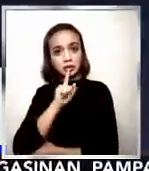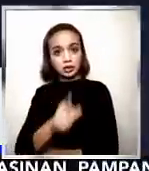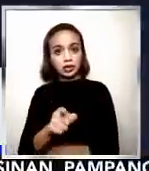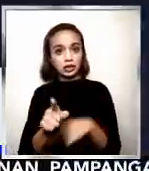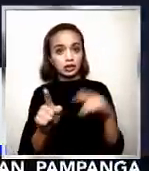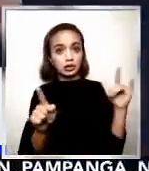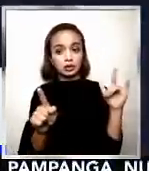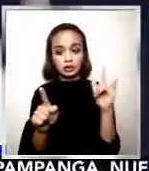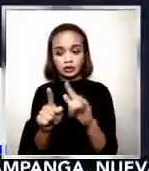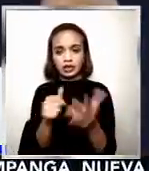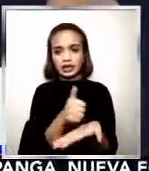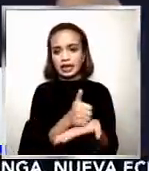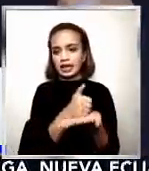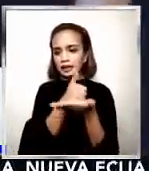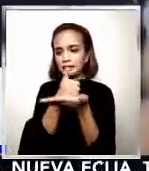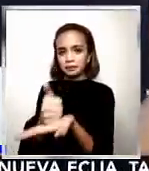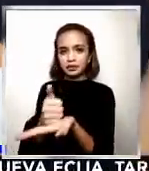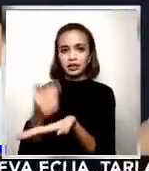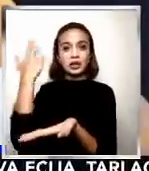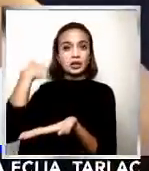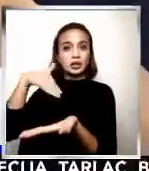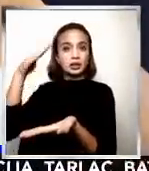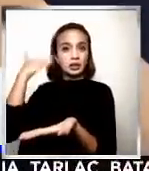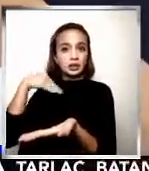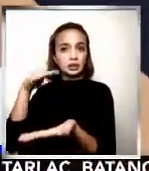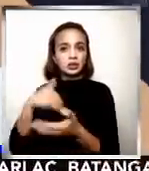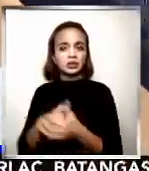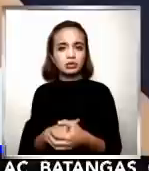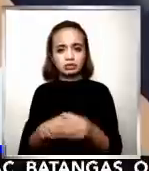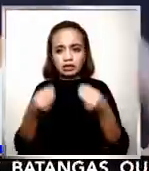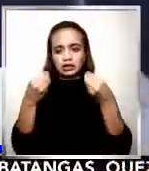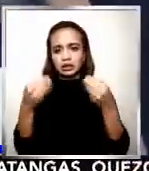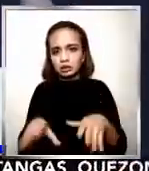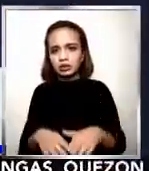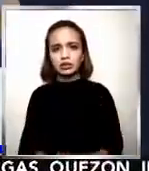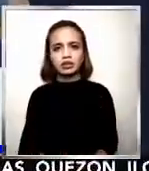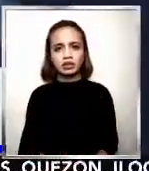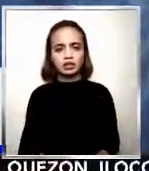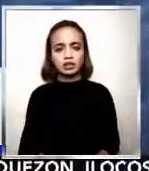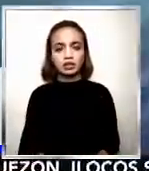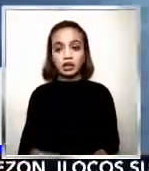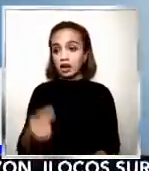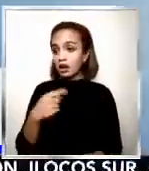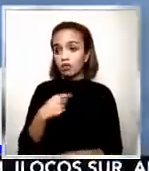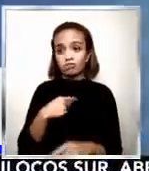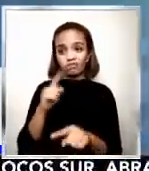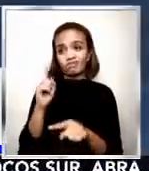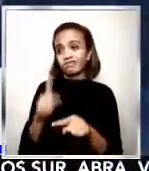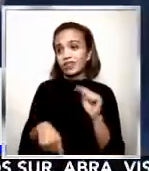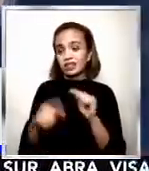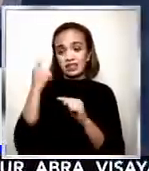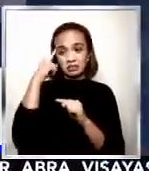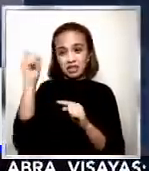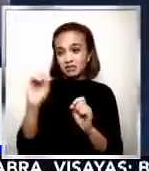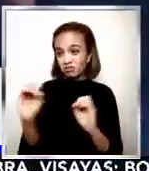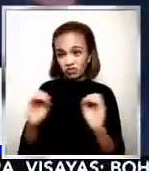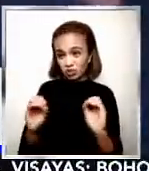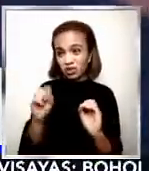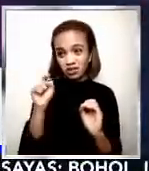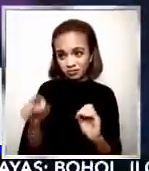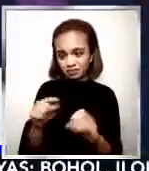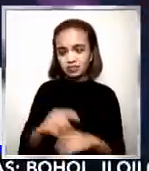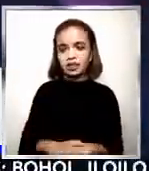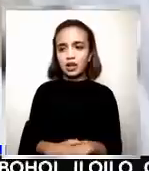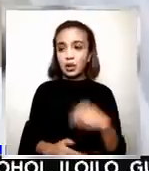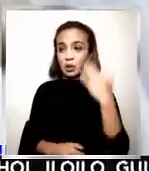kanya noong panahong he lost his way. I can't imagine my life without you from here on, because you've enriched my